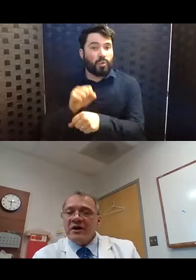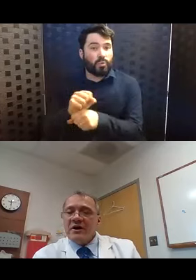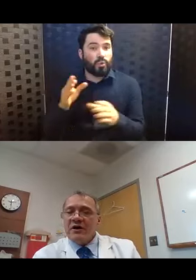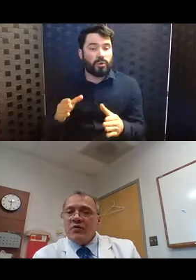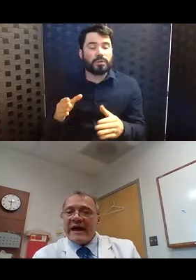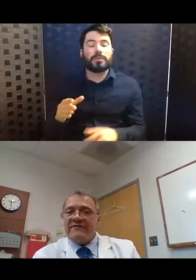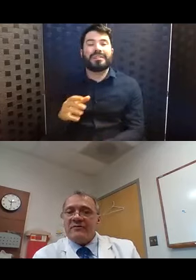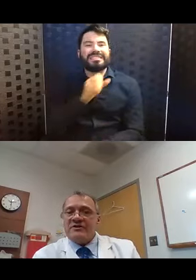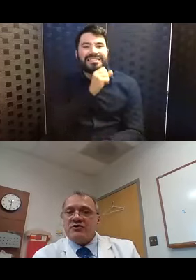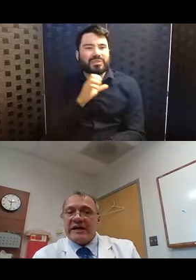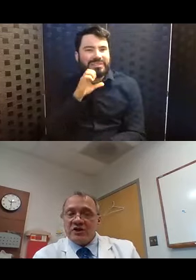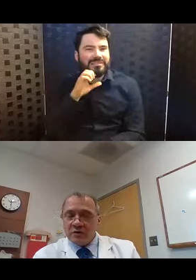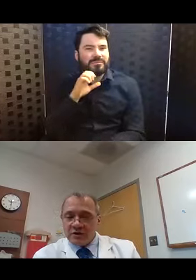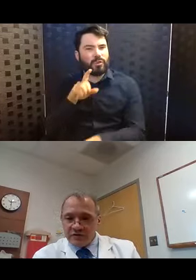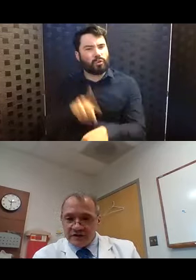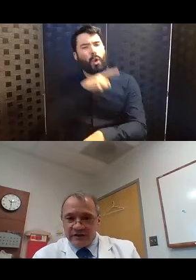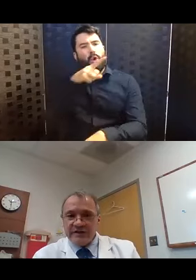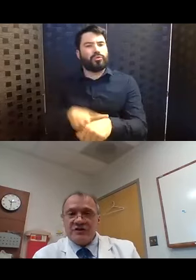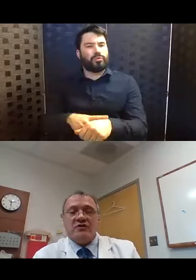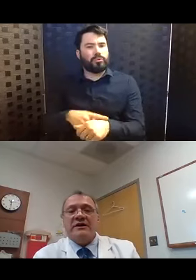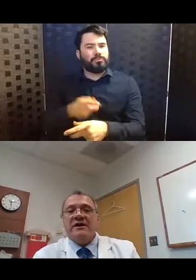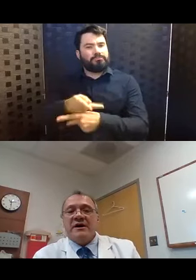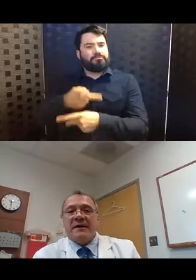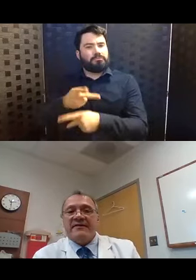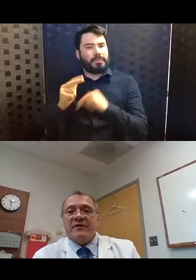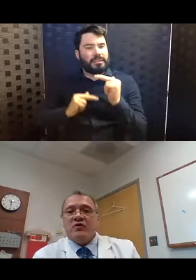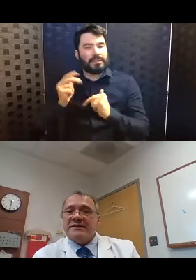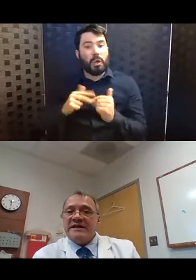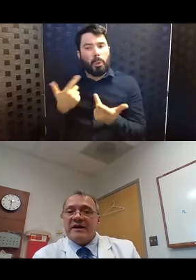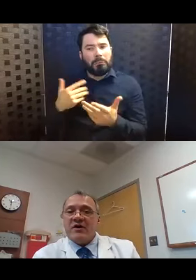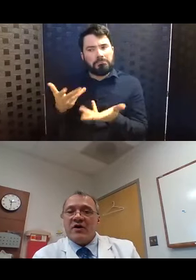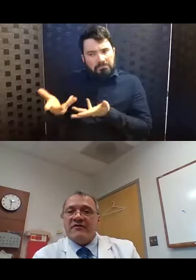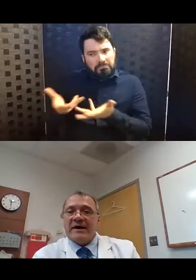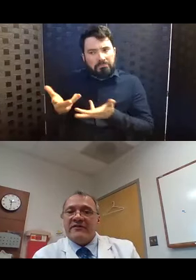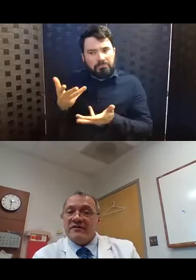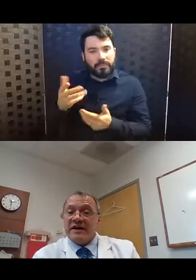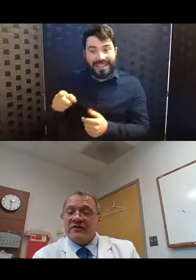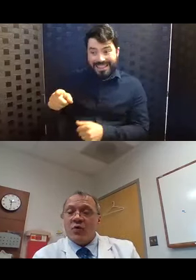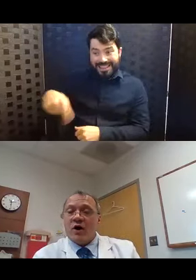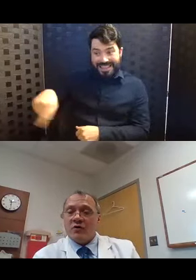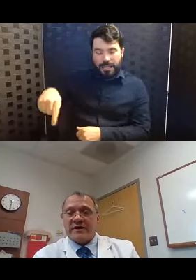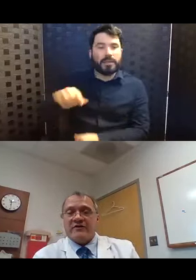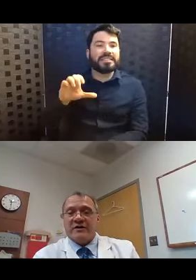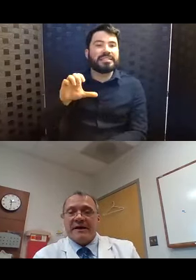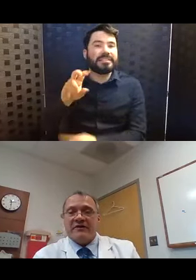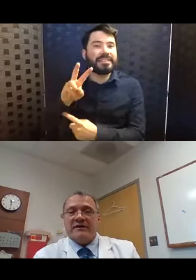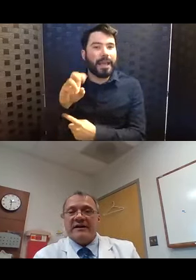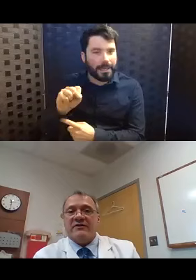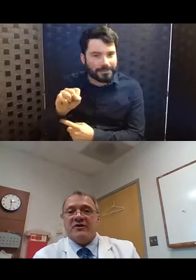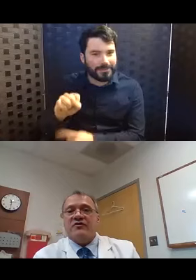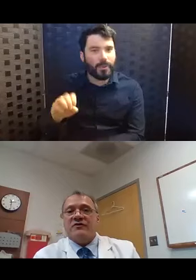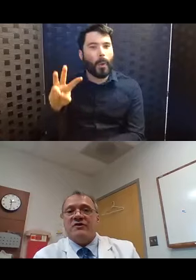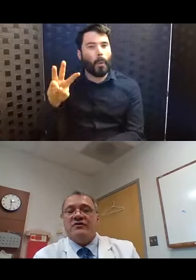facilities, we have some association with those facilities, certainly, but those will be taken care of by CVS and Walgreens,